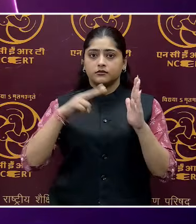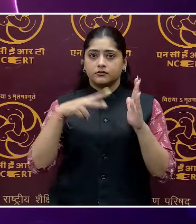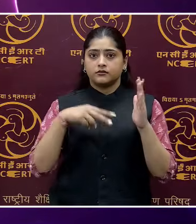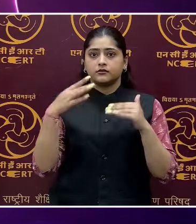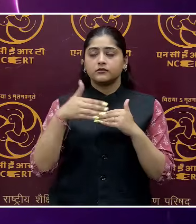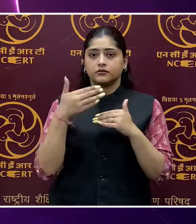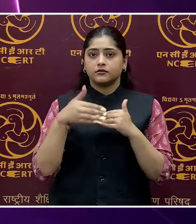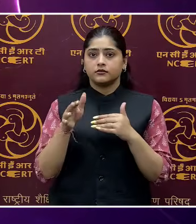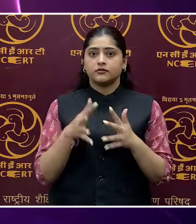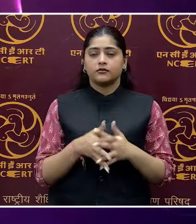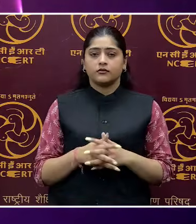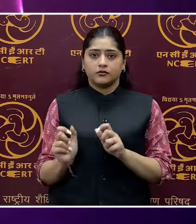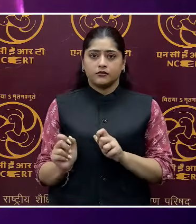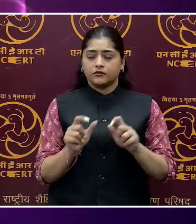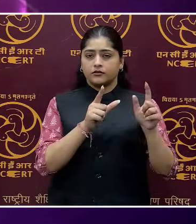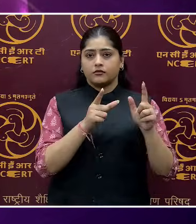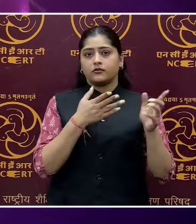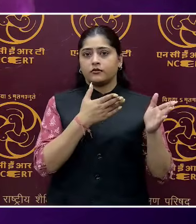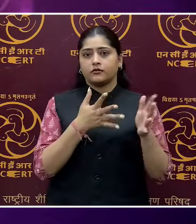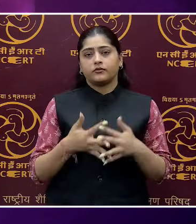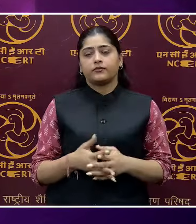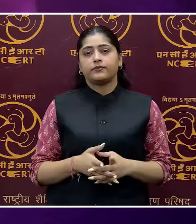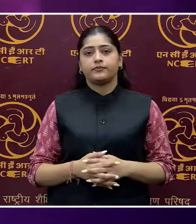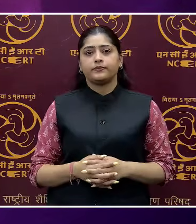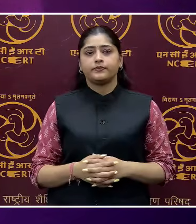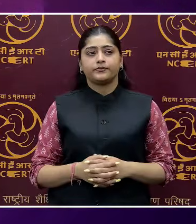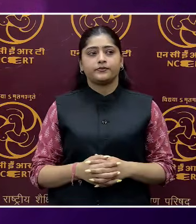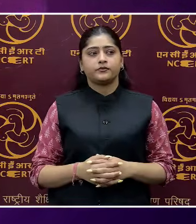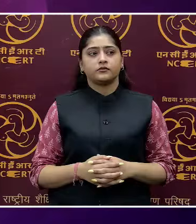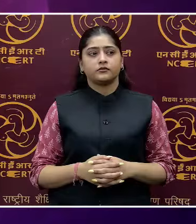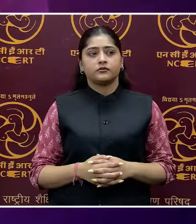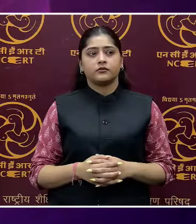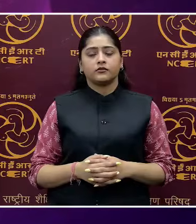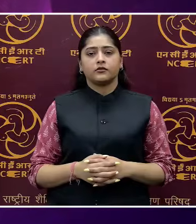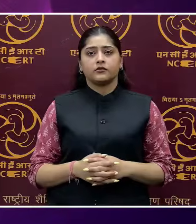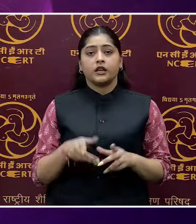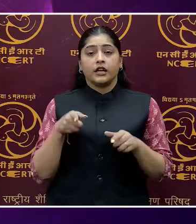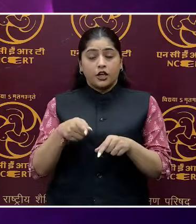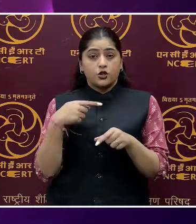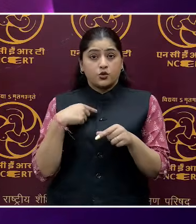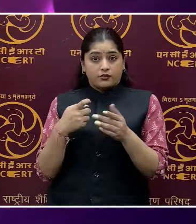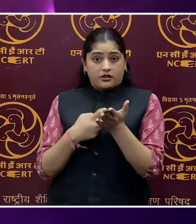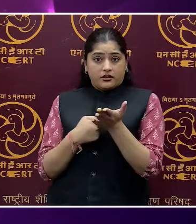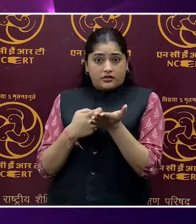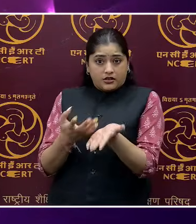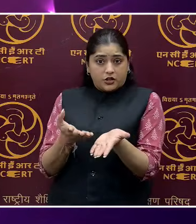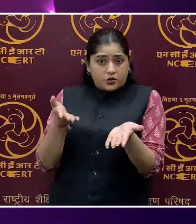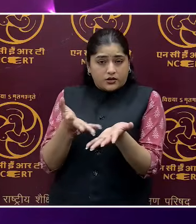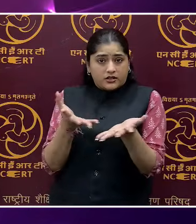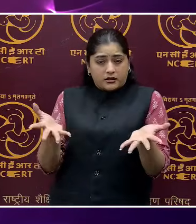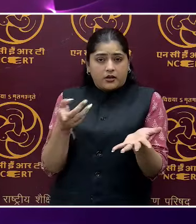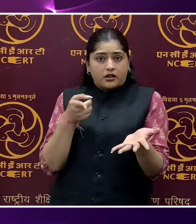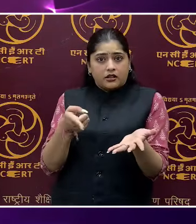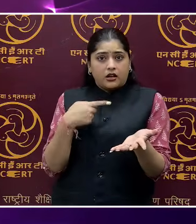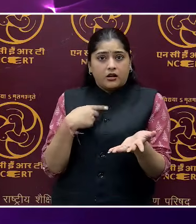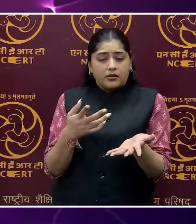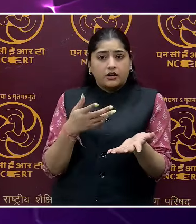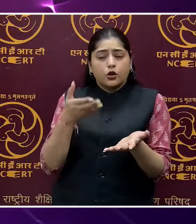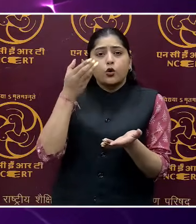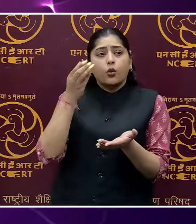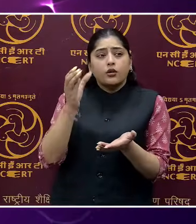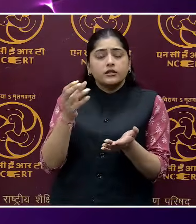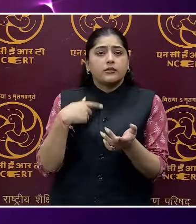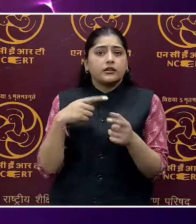rating by users on their effectiveness and quality. These e-resources help students in visualizing the concepts in a better